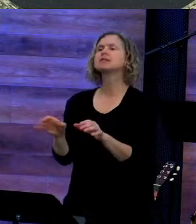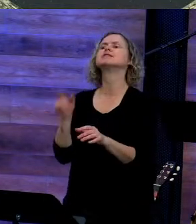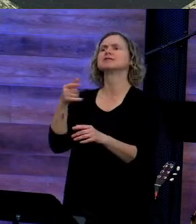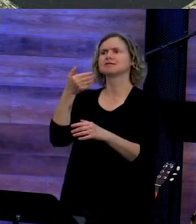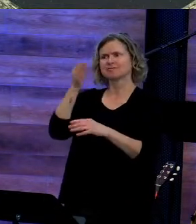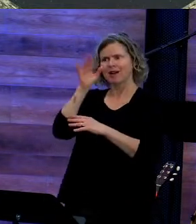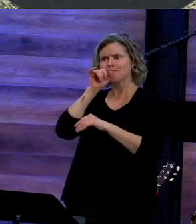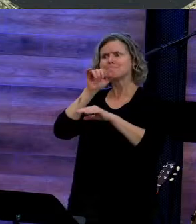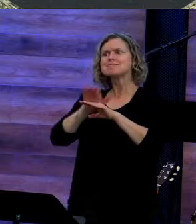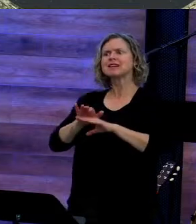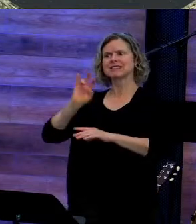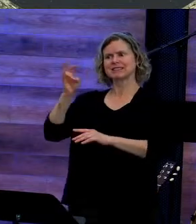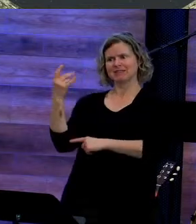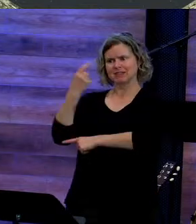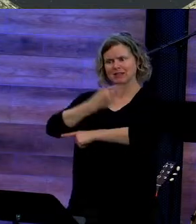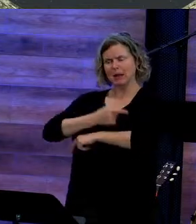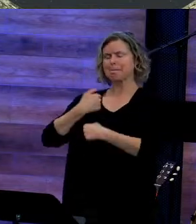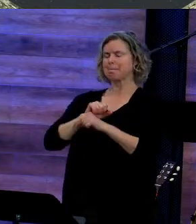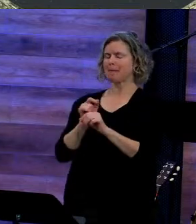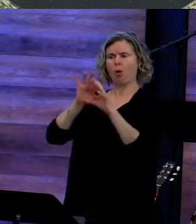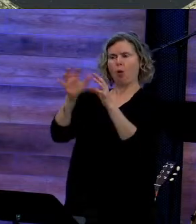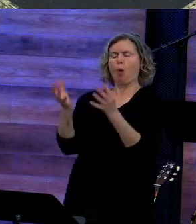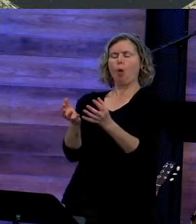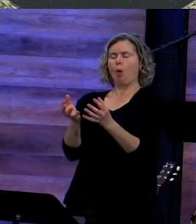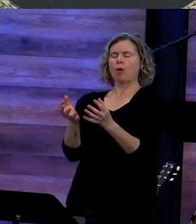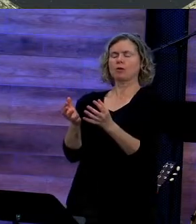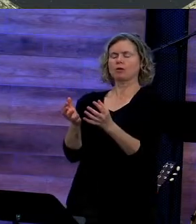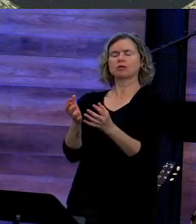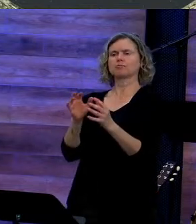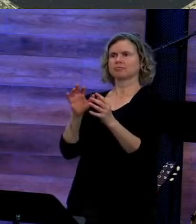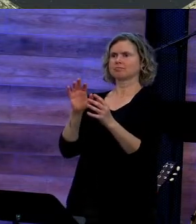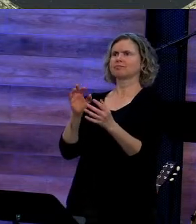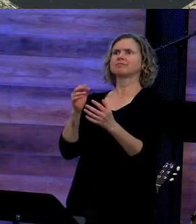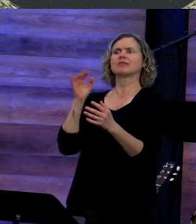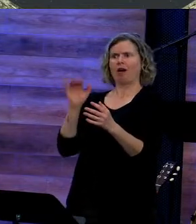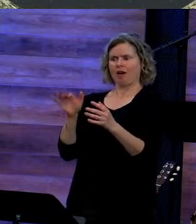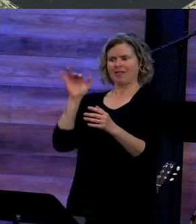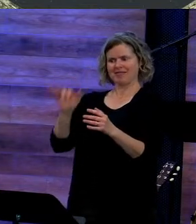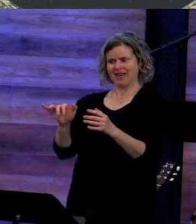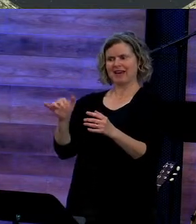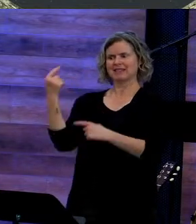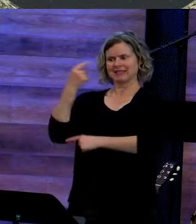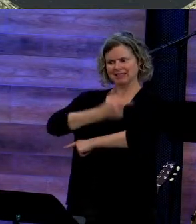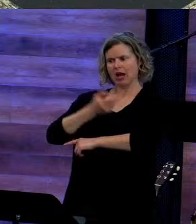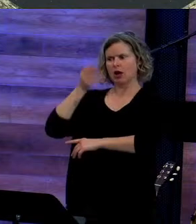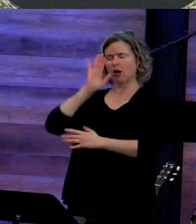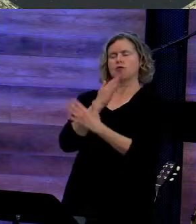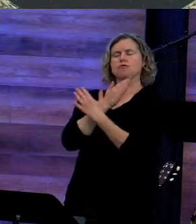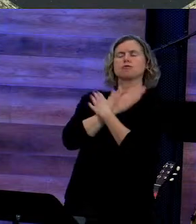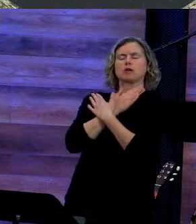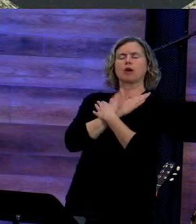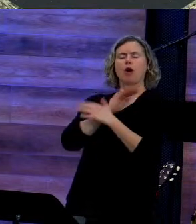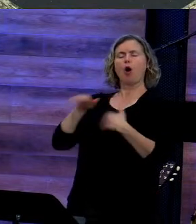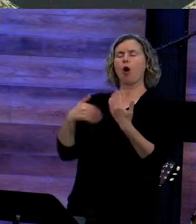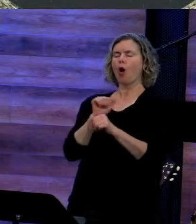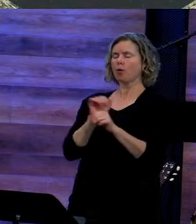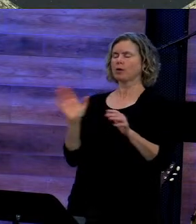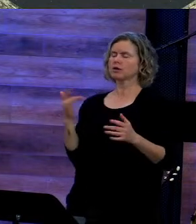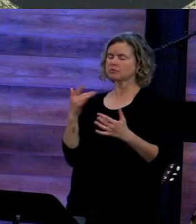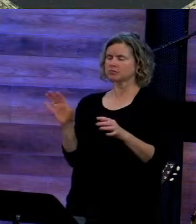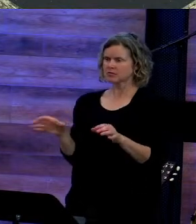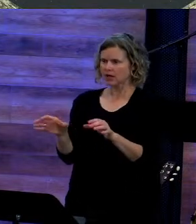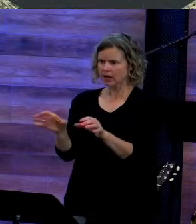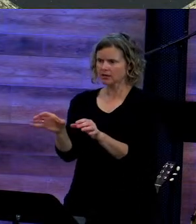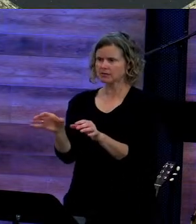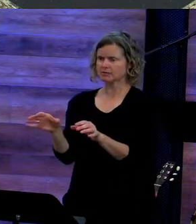God blessed the seventh day and made it holy, because on it God rested from all his work that he had done in